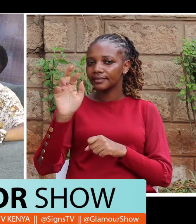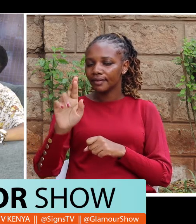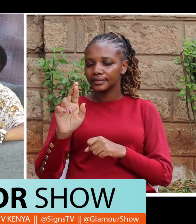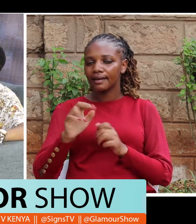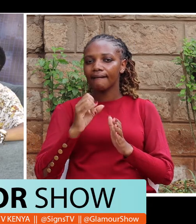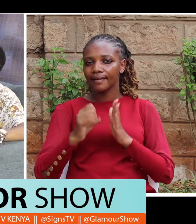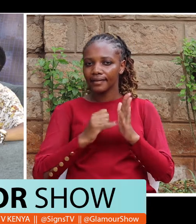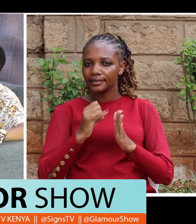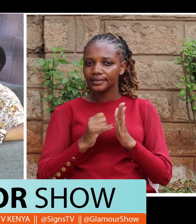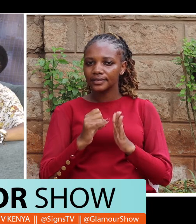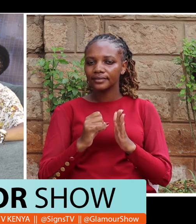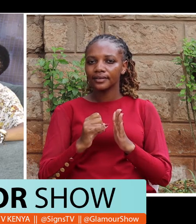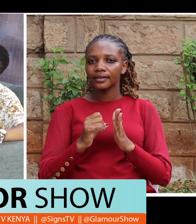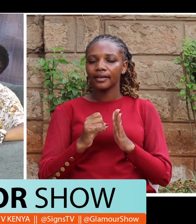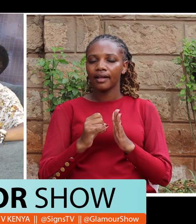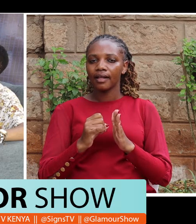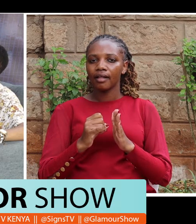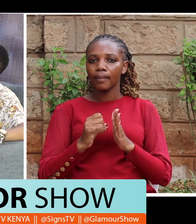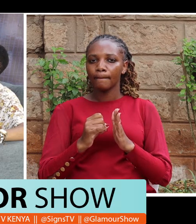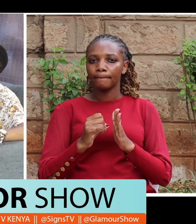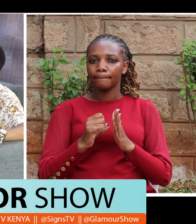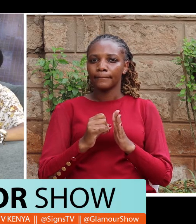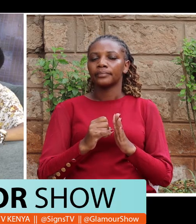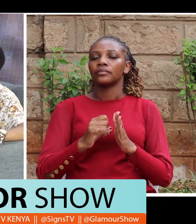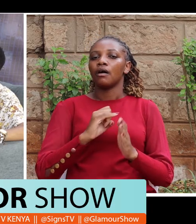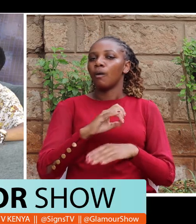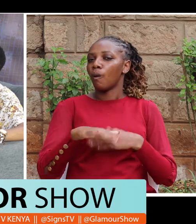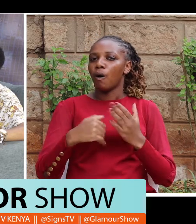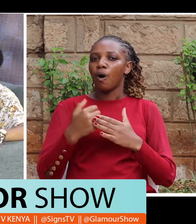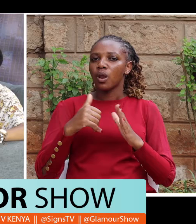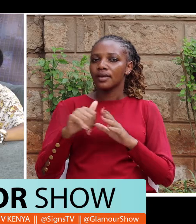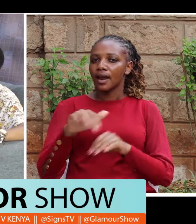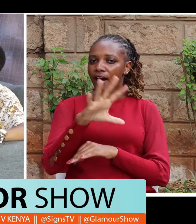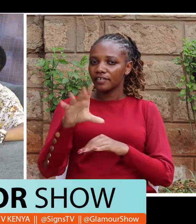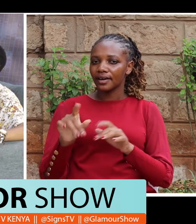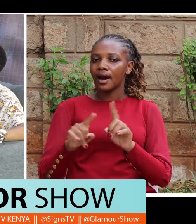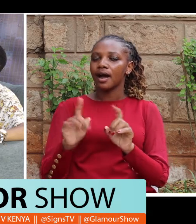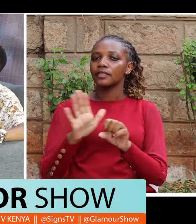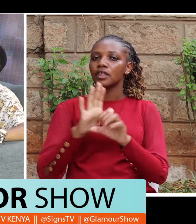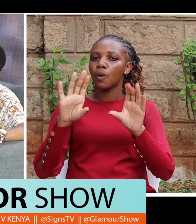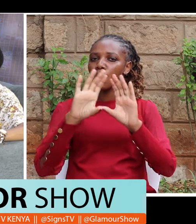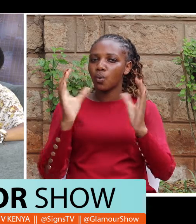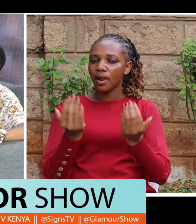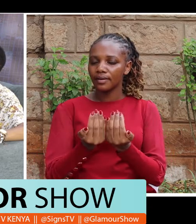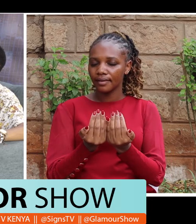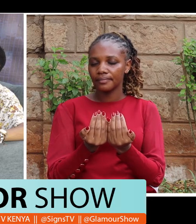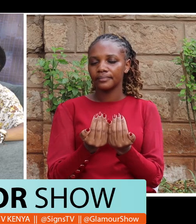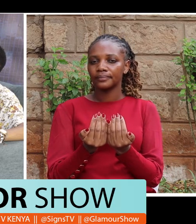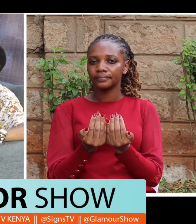and film industry a great thing in both in Africa and the whole